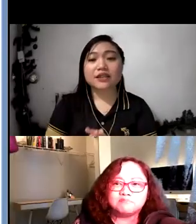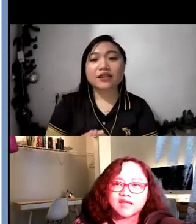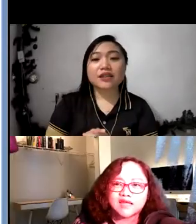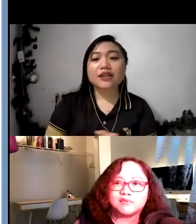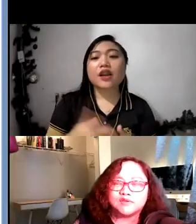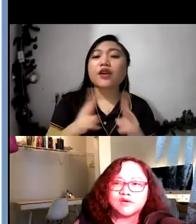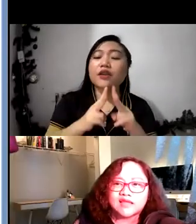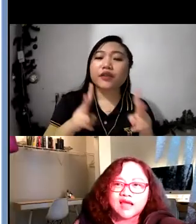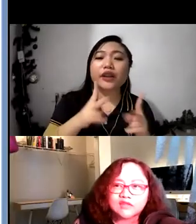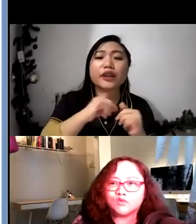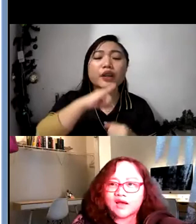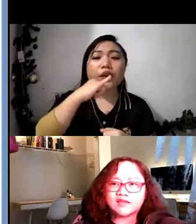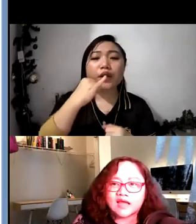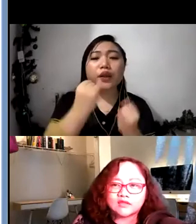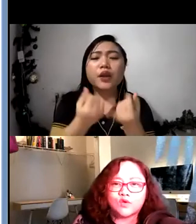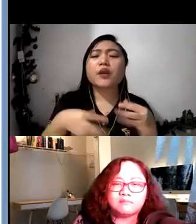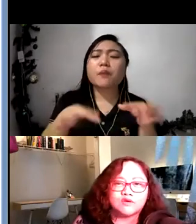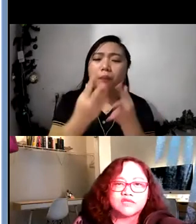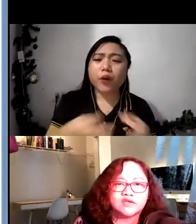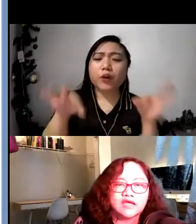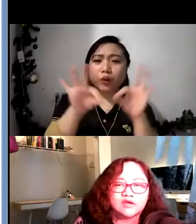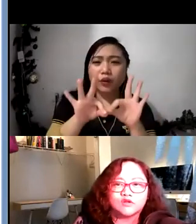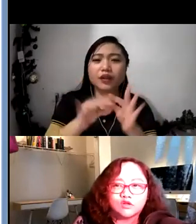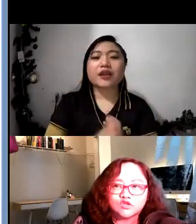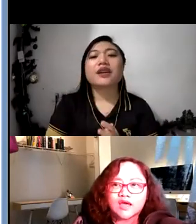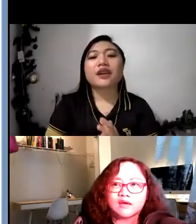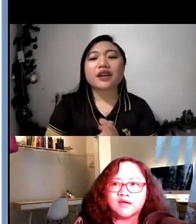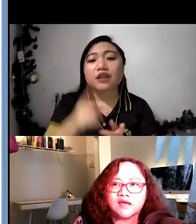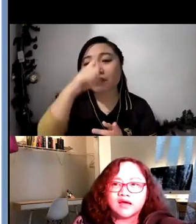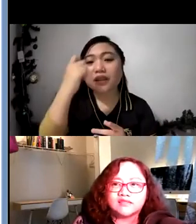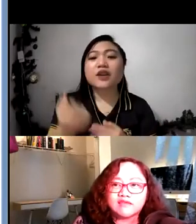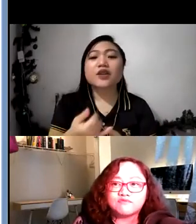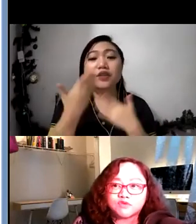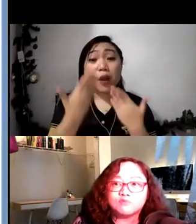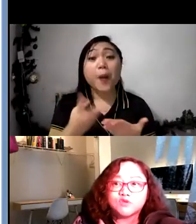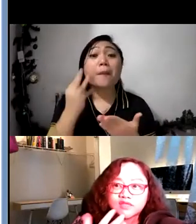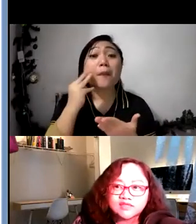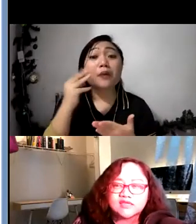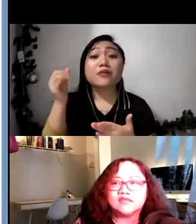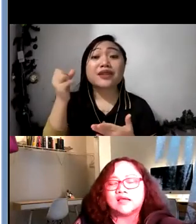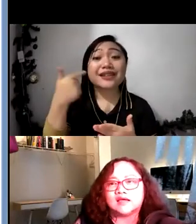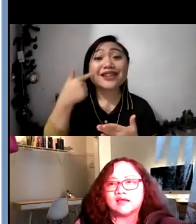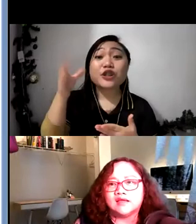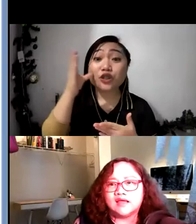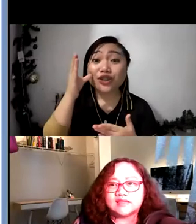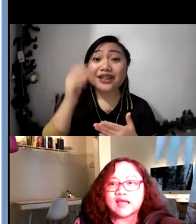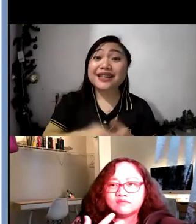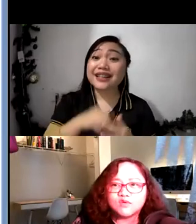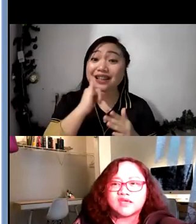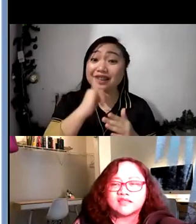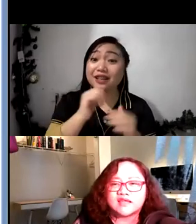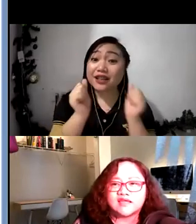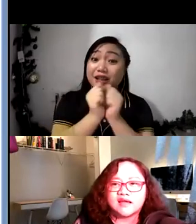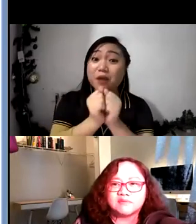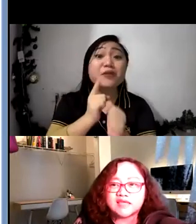napaka-importante po, no? At nakakatuwa because I also have deaf community na